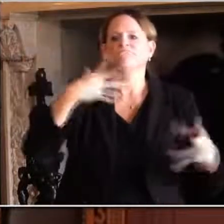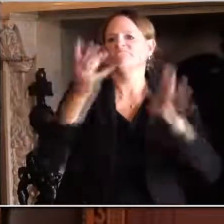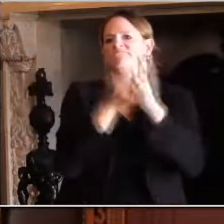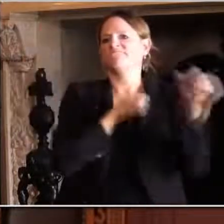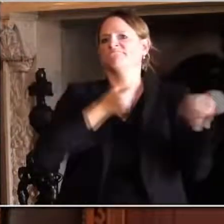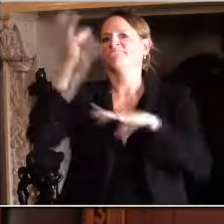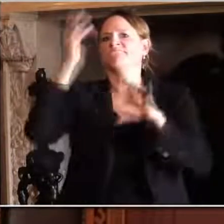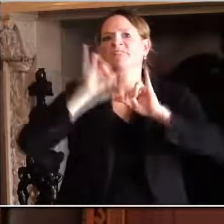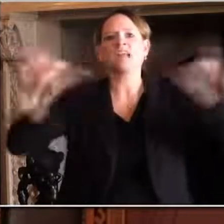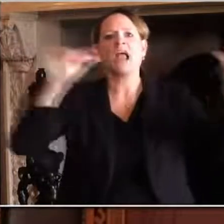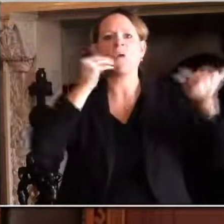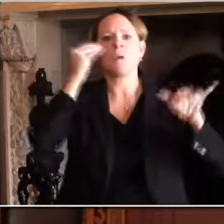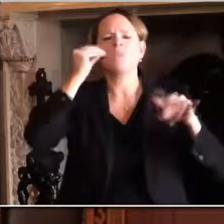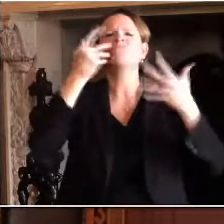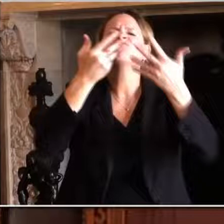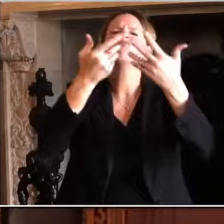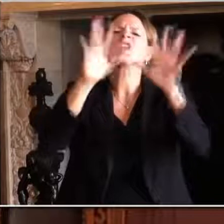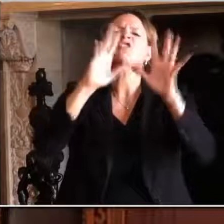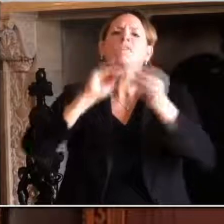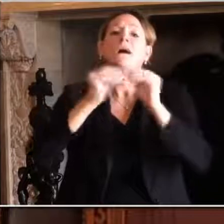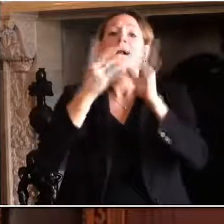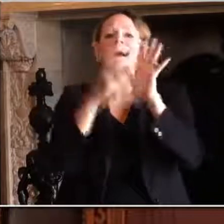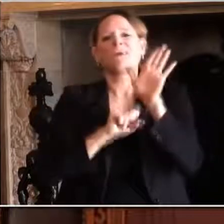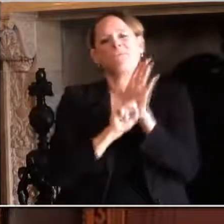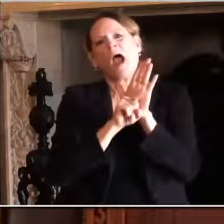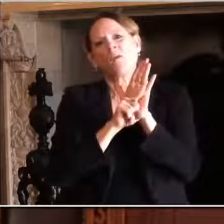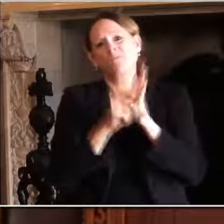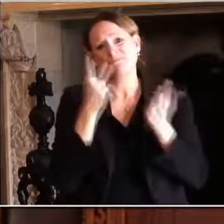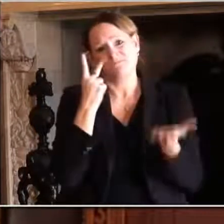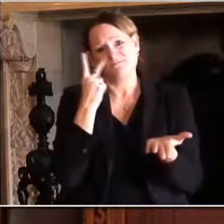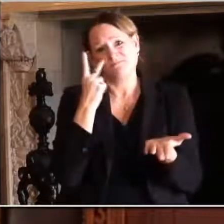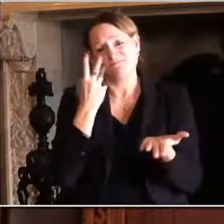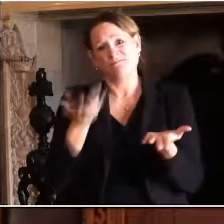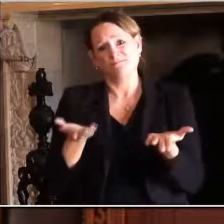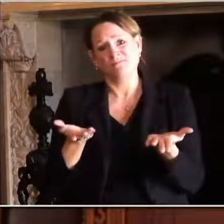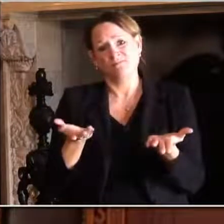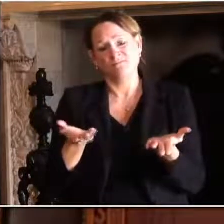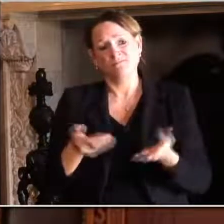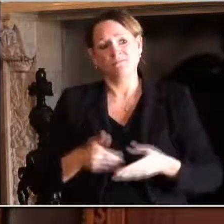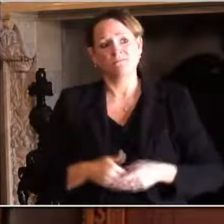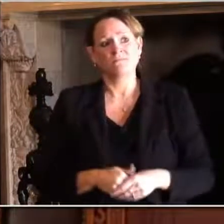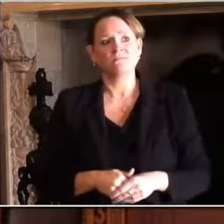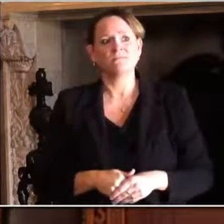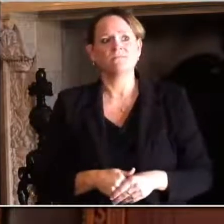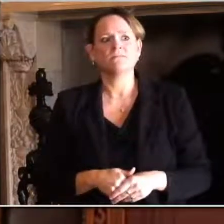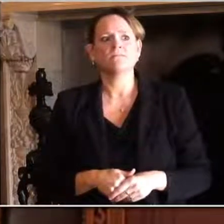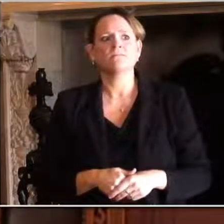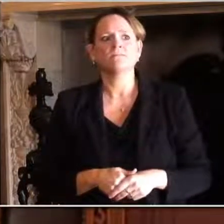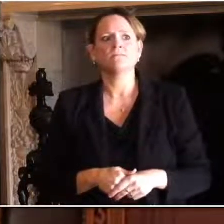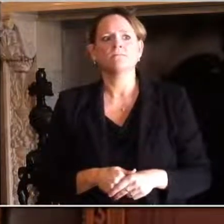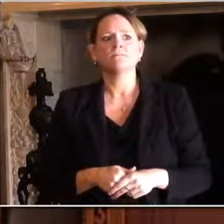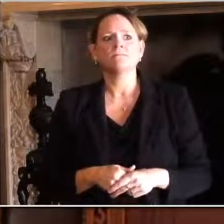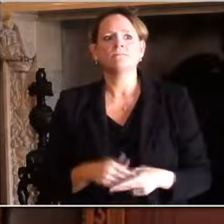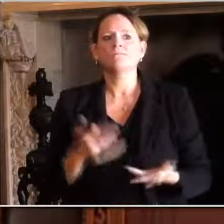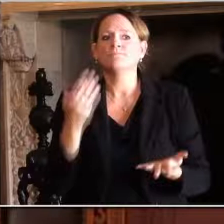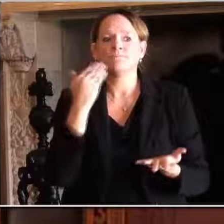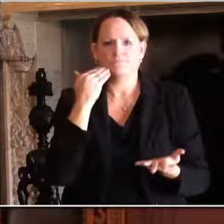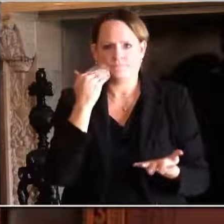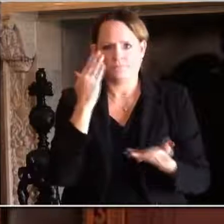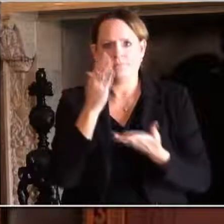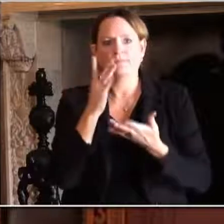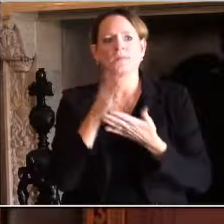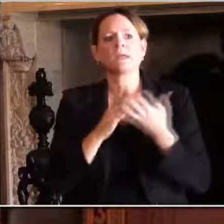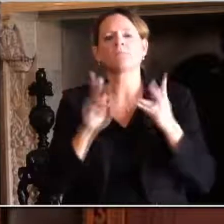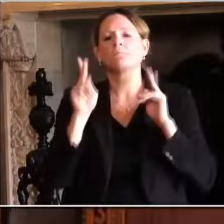So, yes, I understand that there's going to be a handful of people in the state, a small number of people in the state that